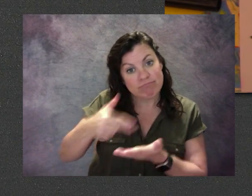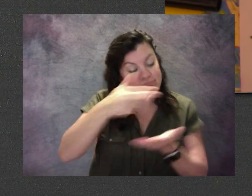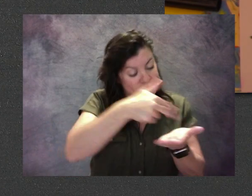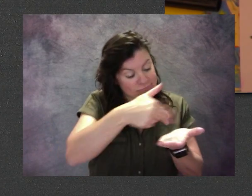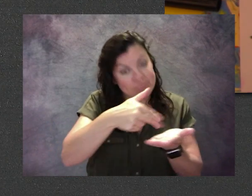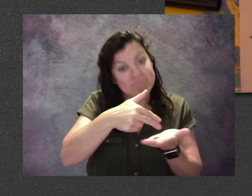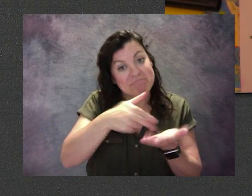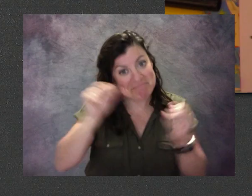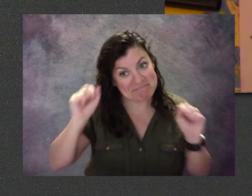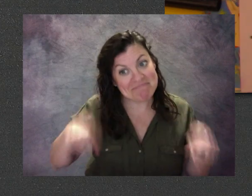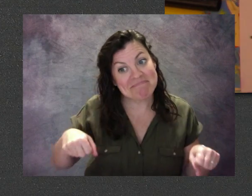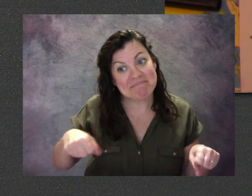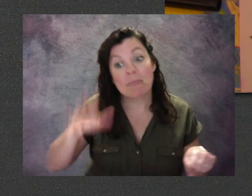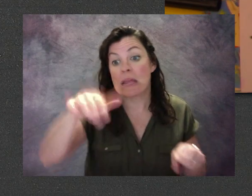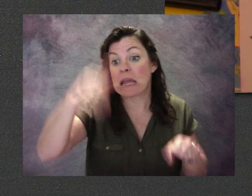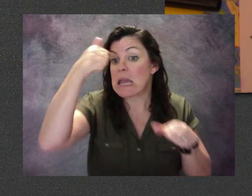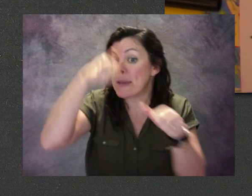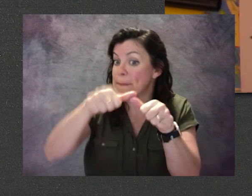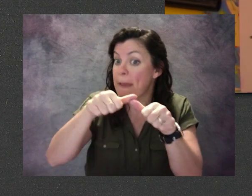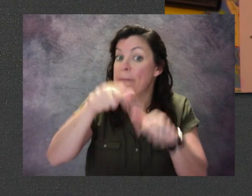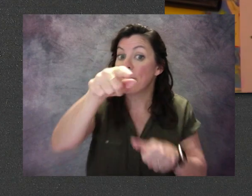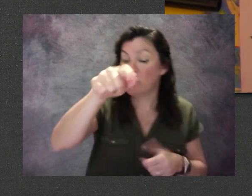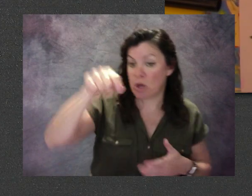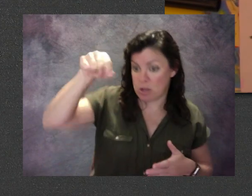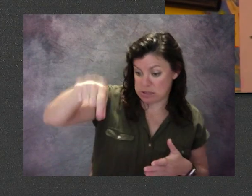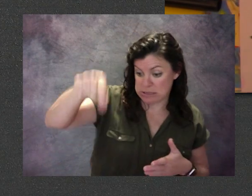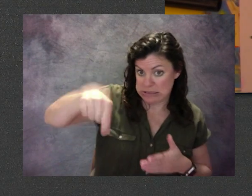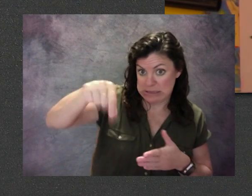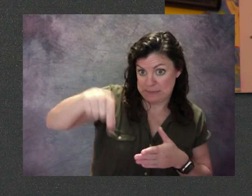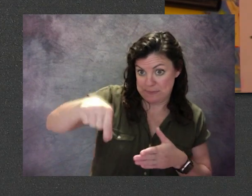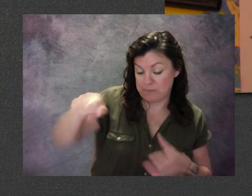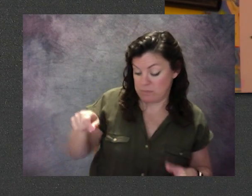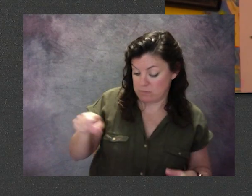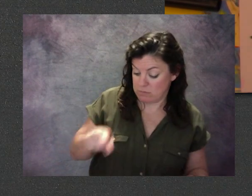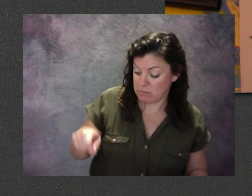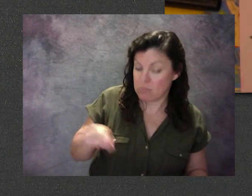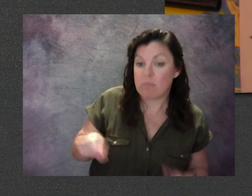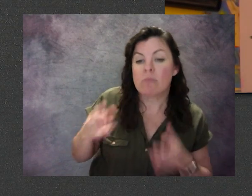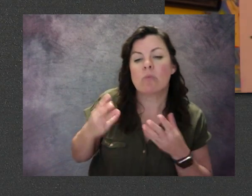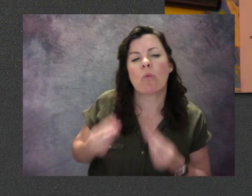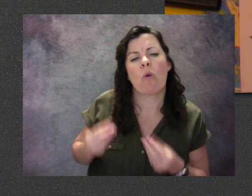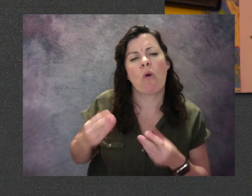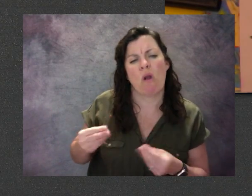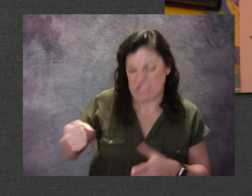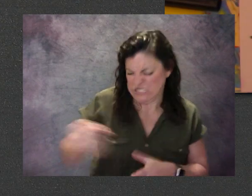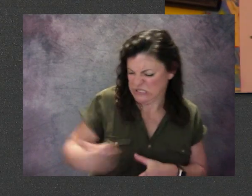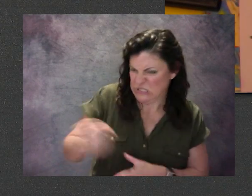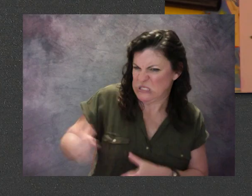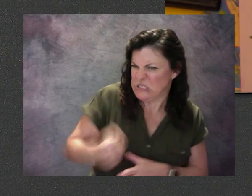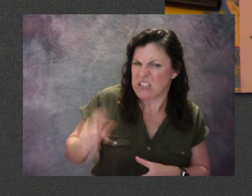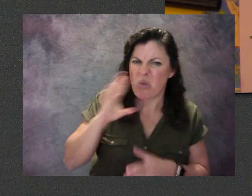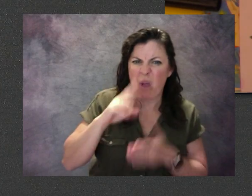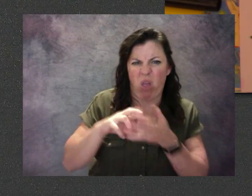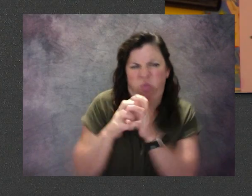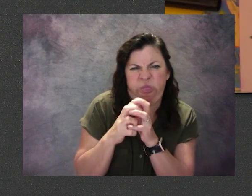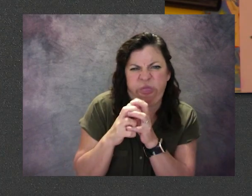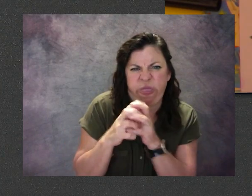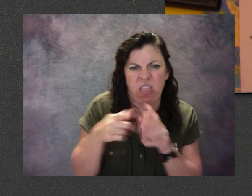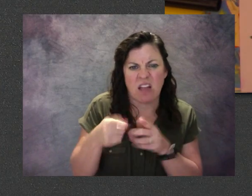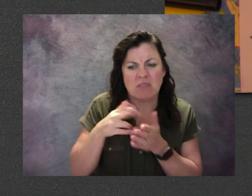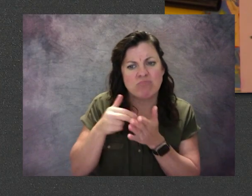I'm going to spin round and round really gently. I don't want to dig because that would ruin my bristles. Maybe I want to do